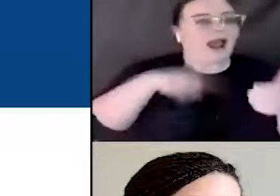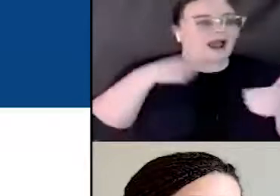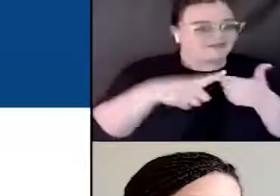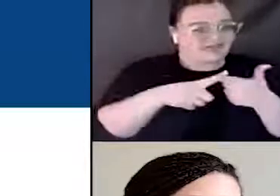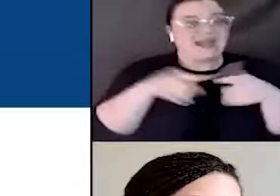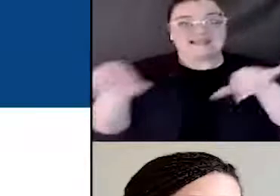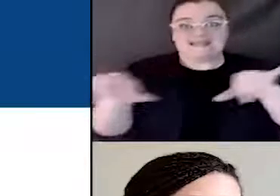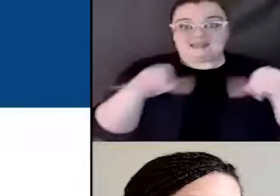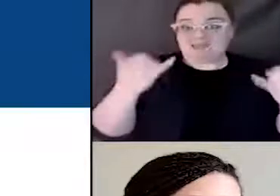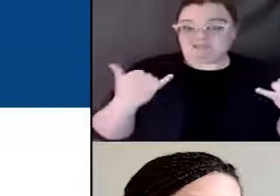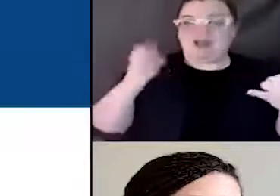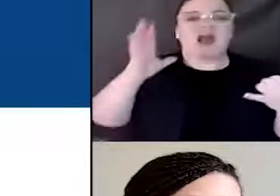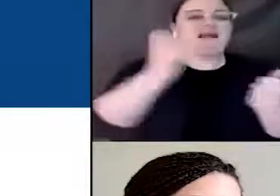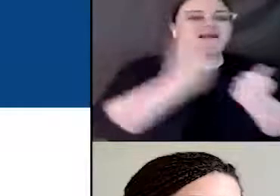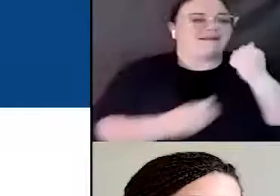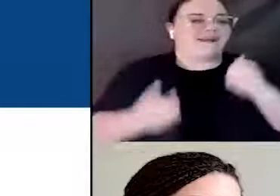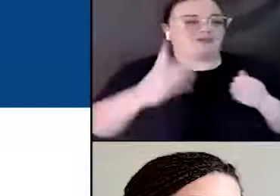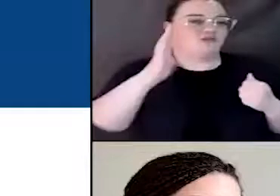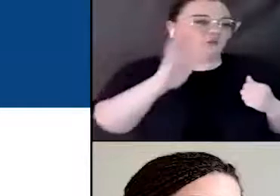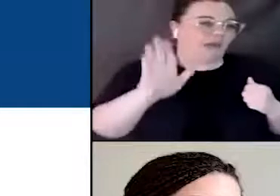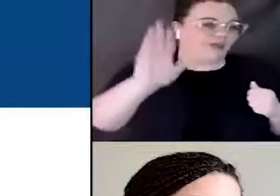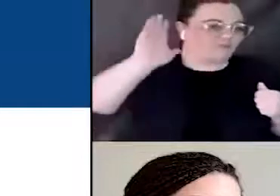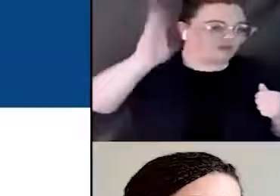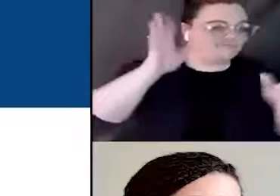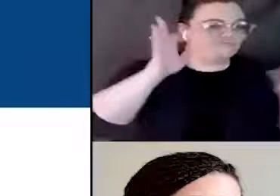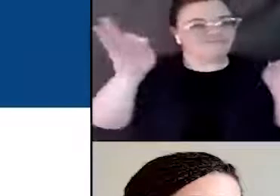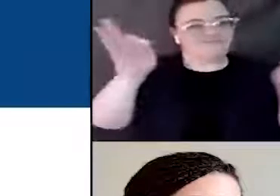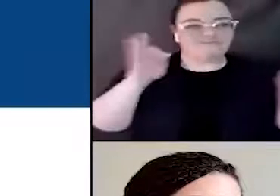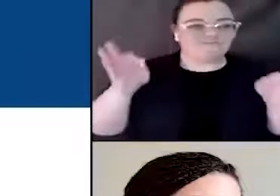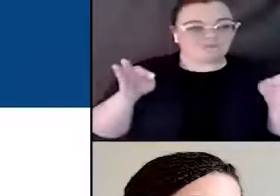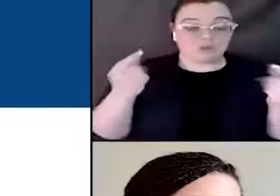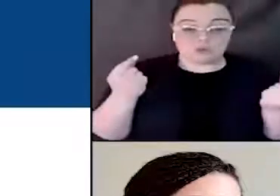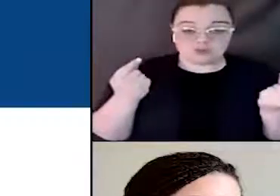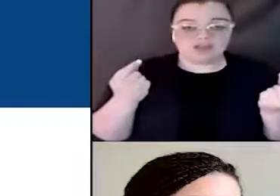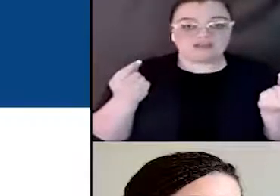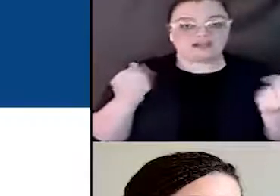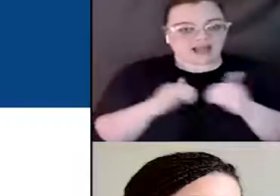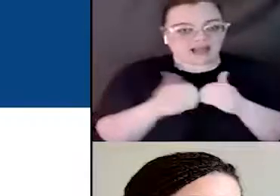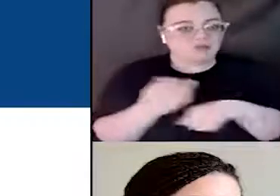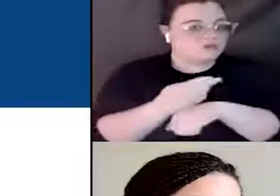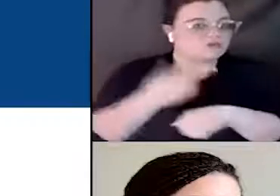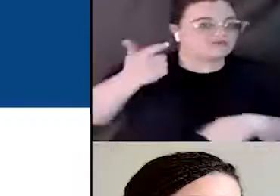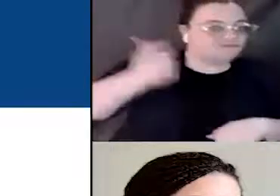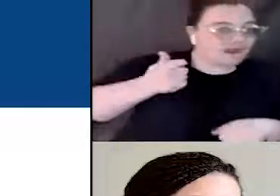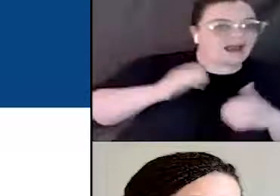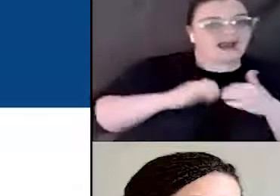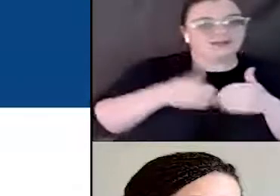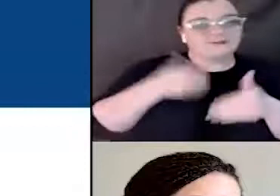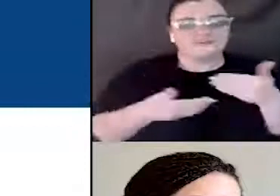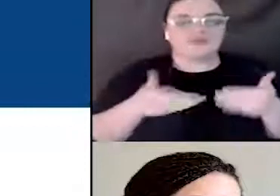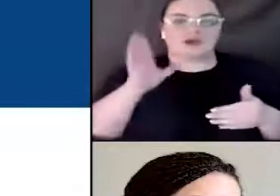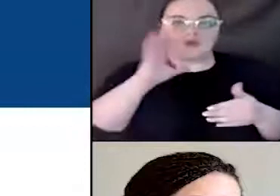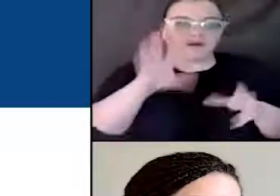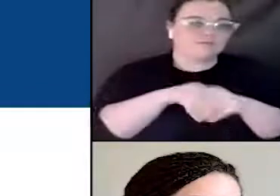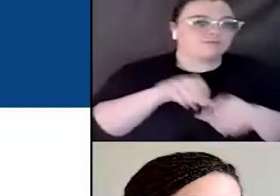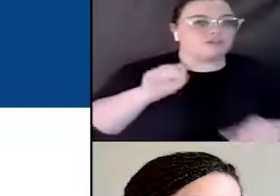present one of the kind of the evaluation parts is to present at the meeting like today. And then there's a survey, and we'd like you to